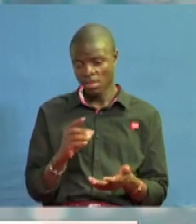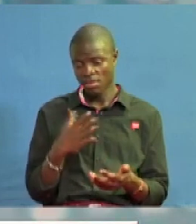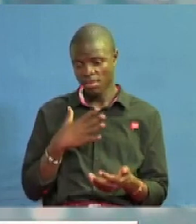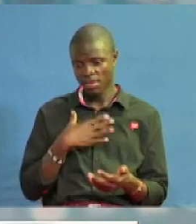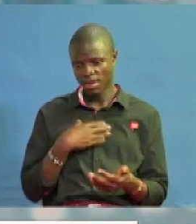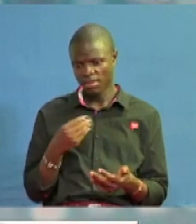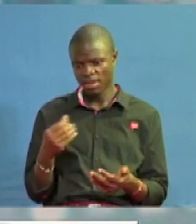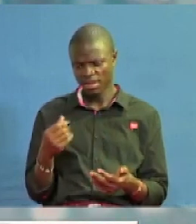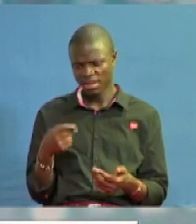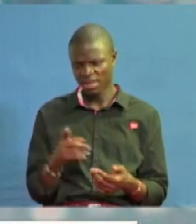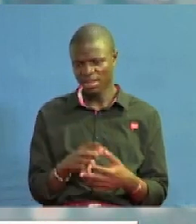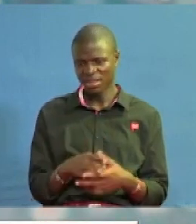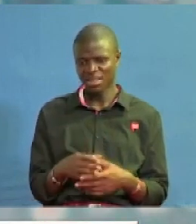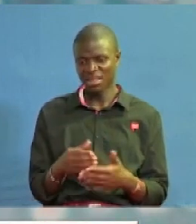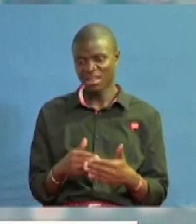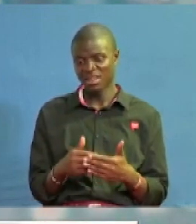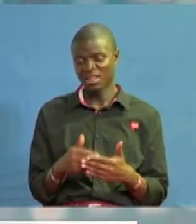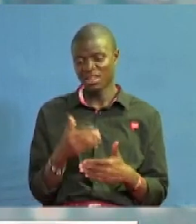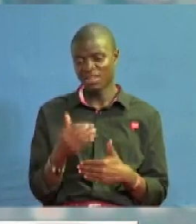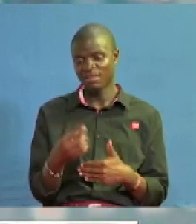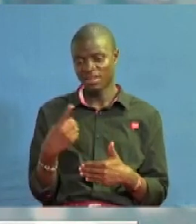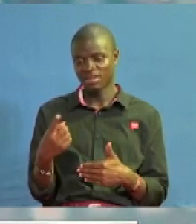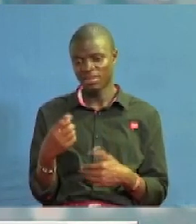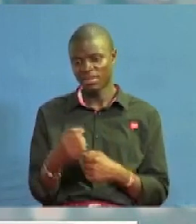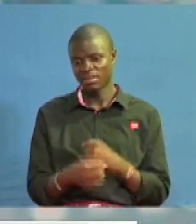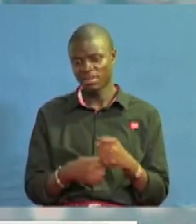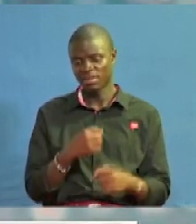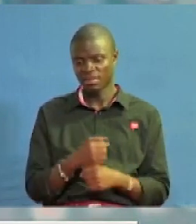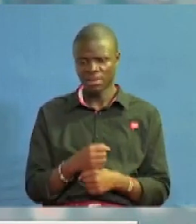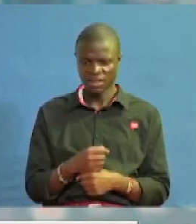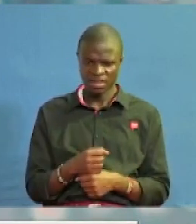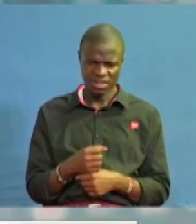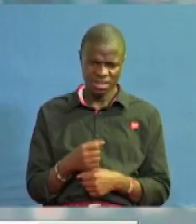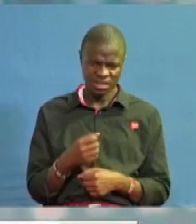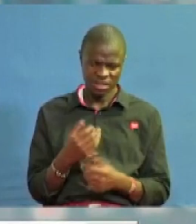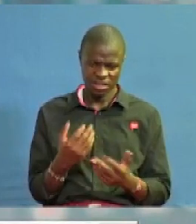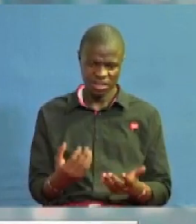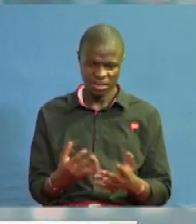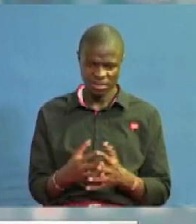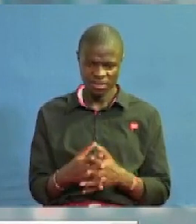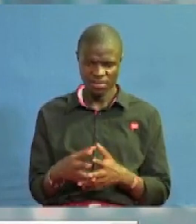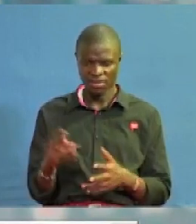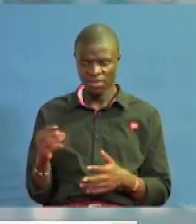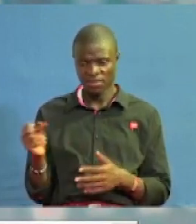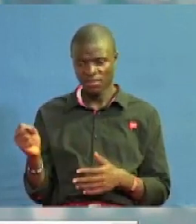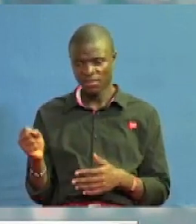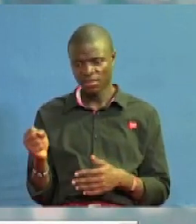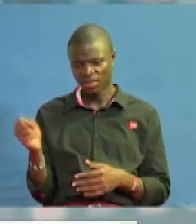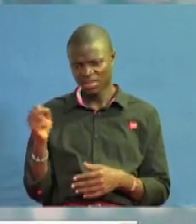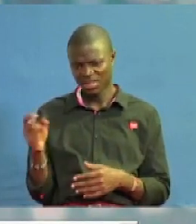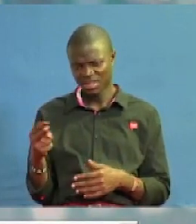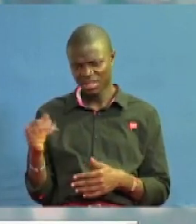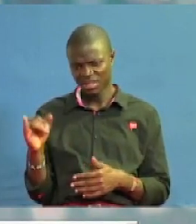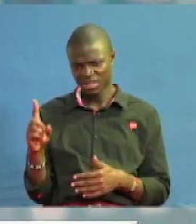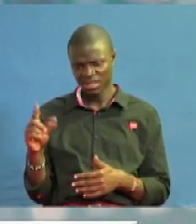then after 1 year, that one stock that was worth 30 shillings is now worth 40 shillings. All right. You see?